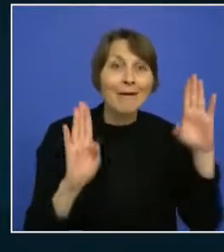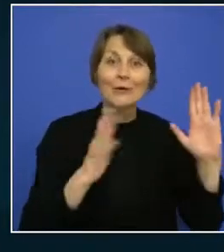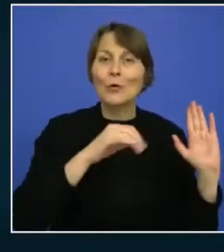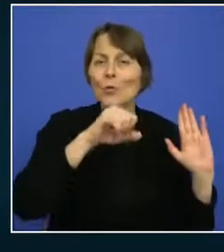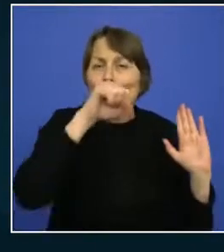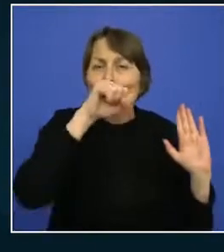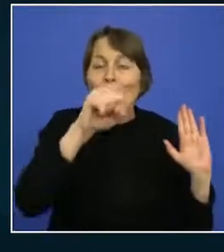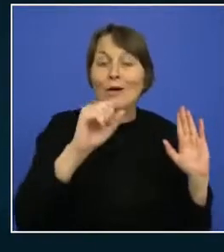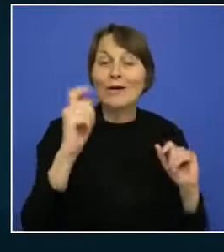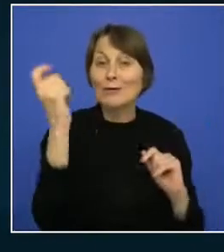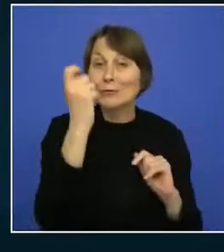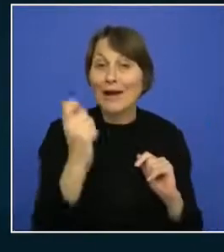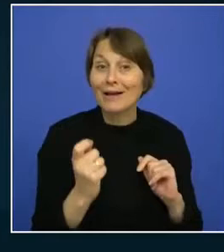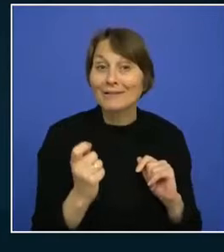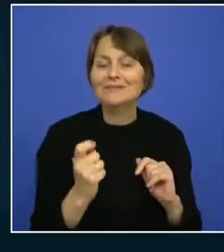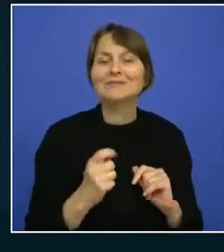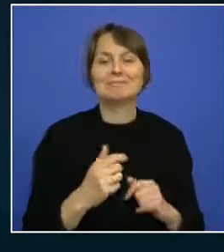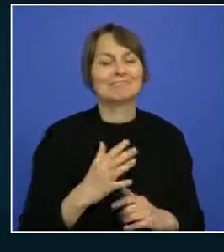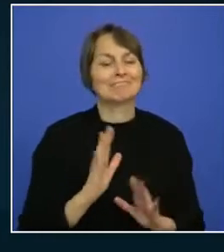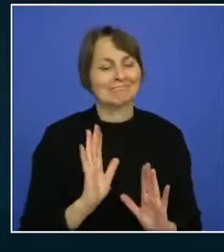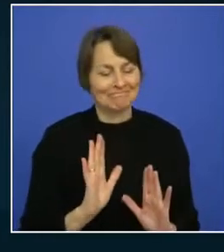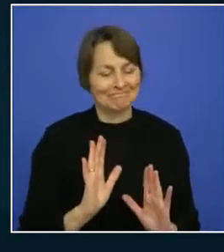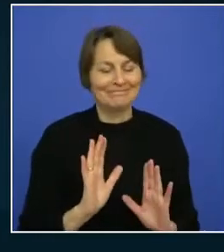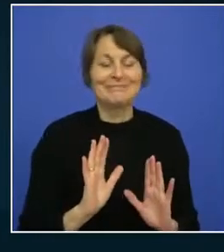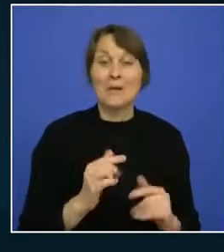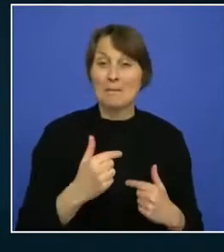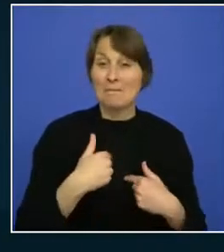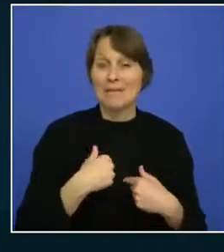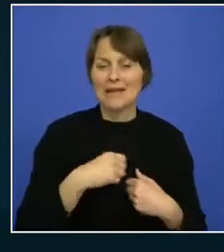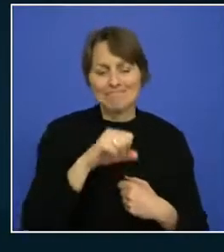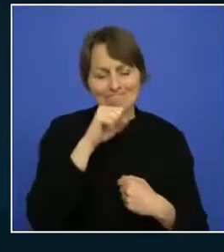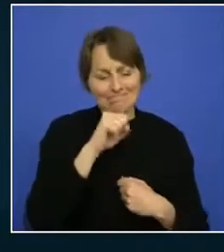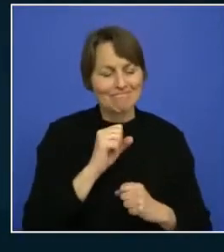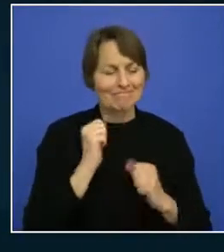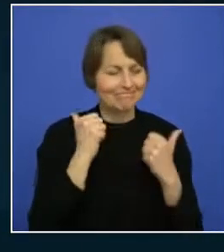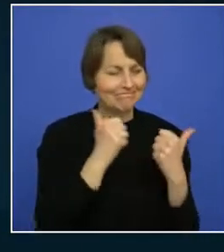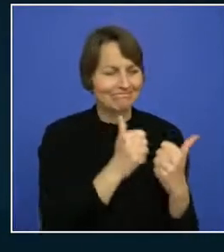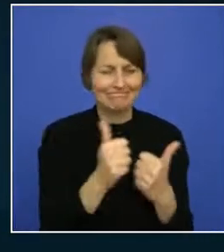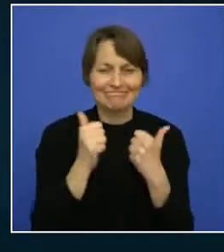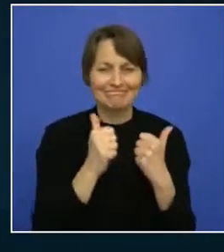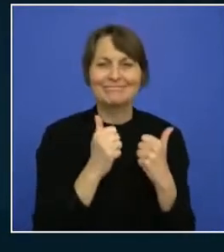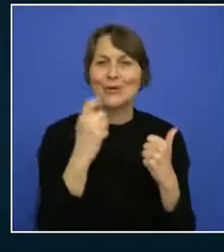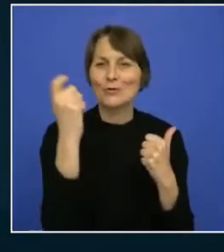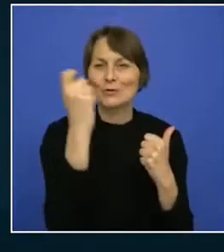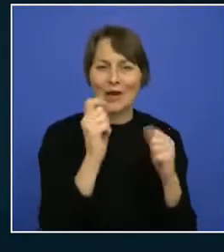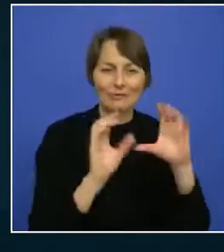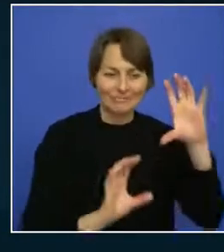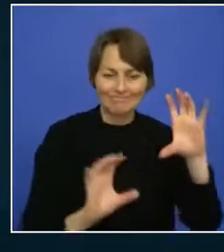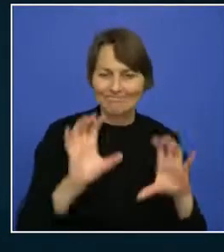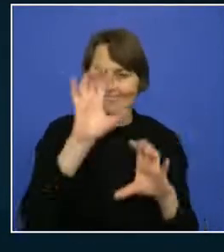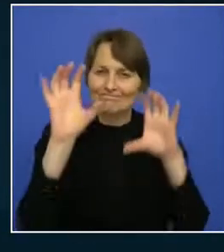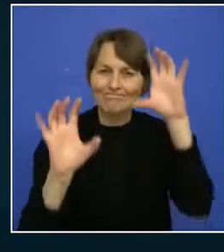I love graphs. To be fully transparent. I think graphs are super interesting. From a